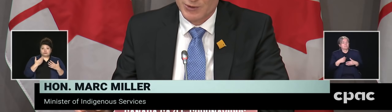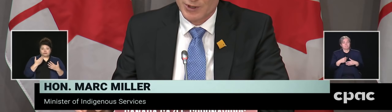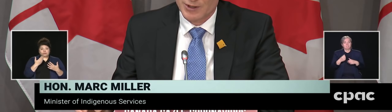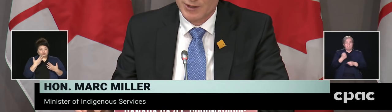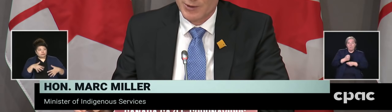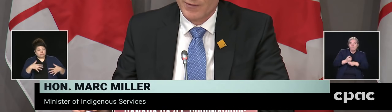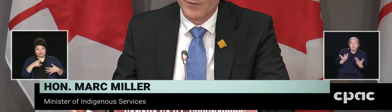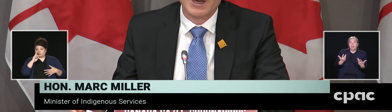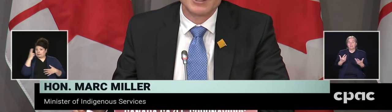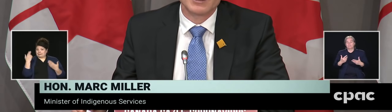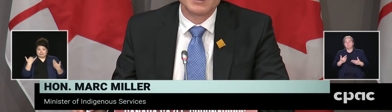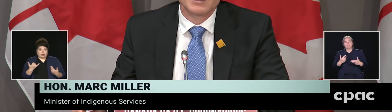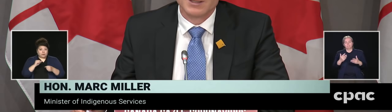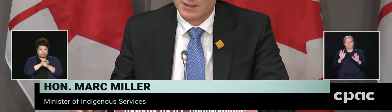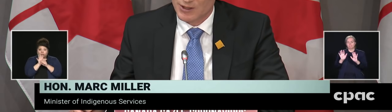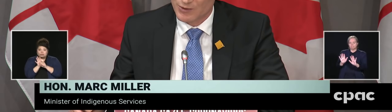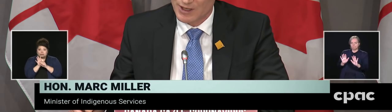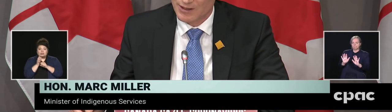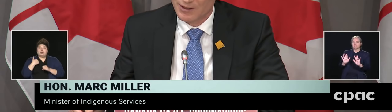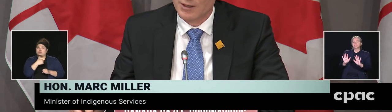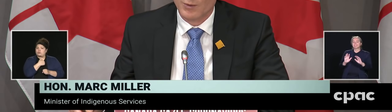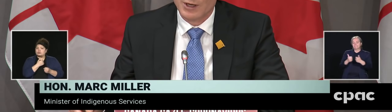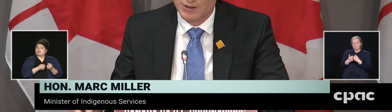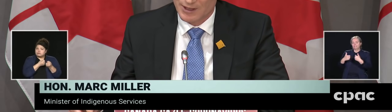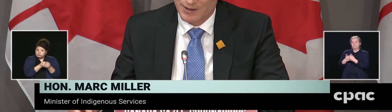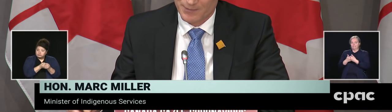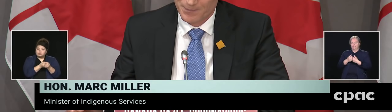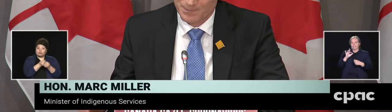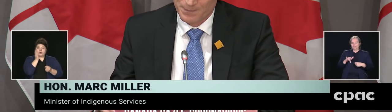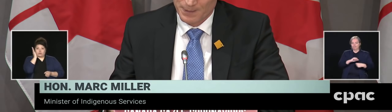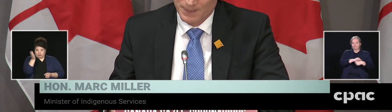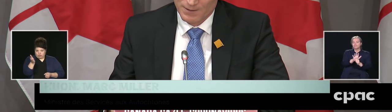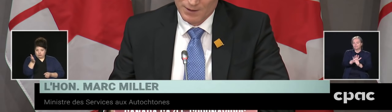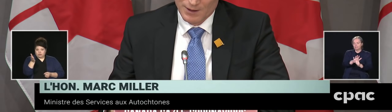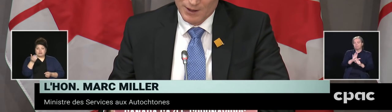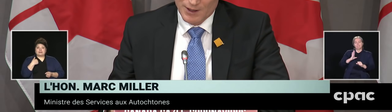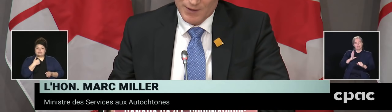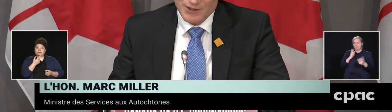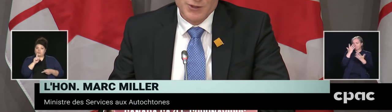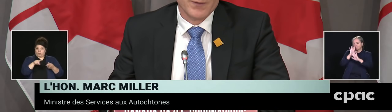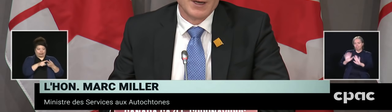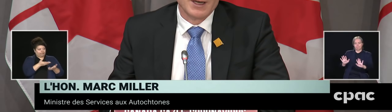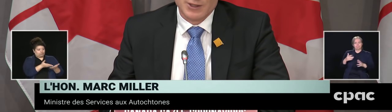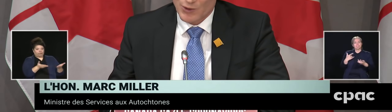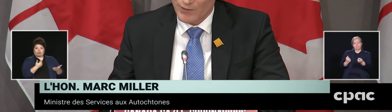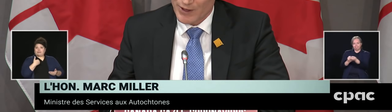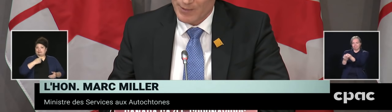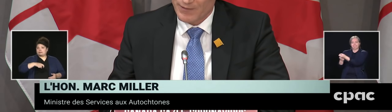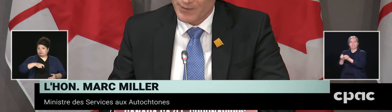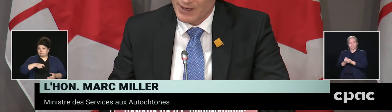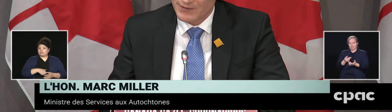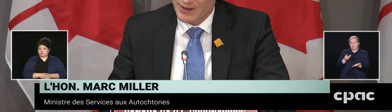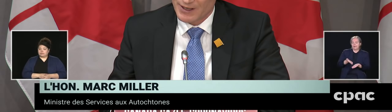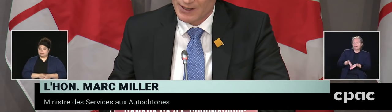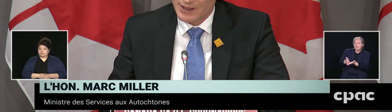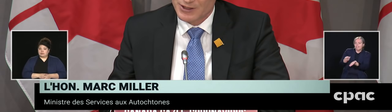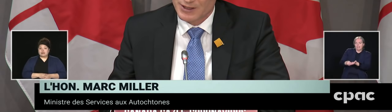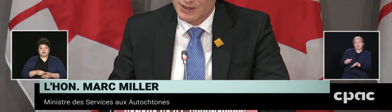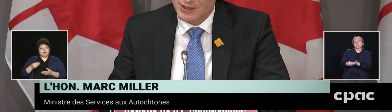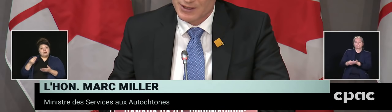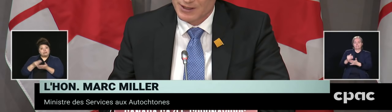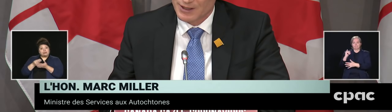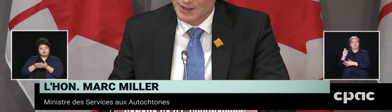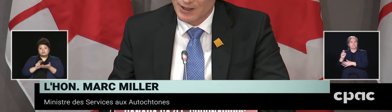make sure that you have the financial assistance that you need when you need it. This new funding is over and above the base funding